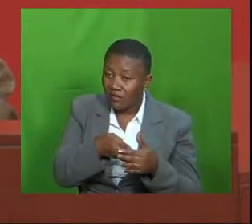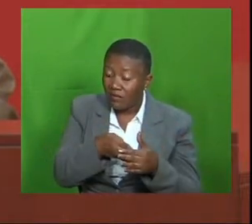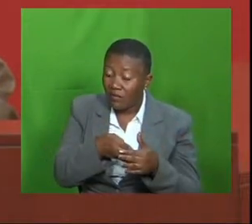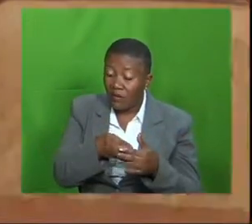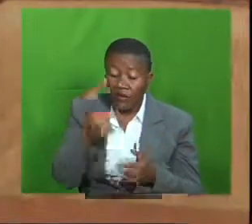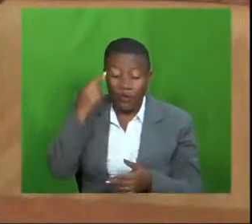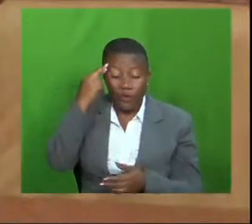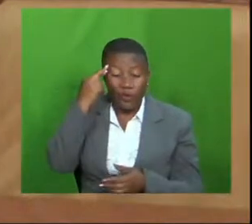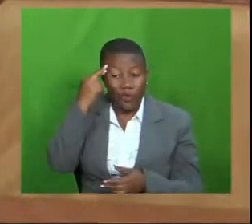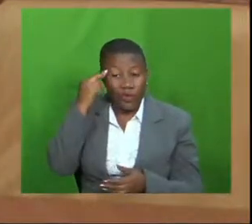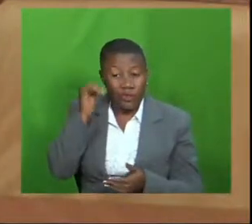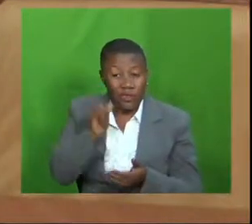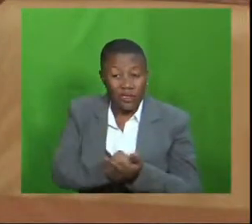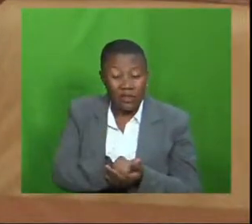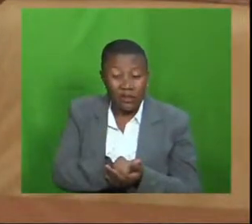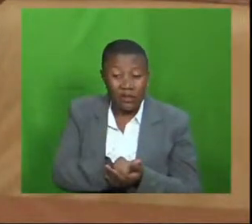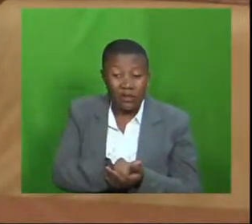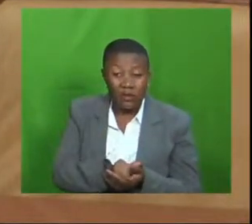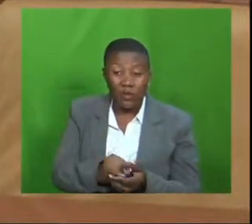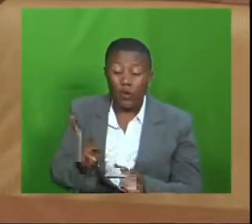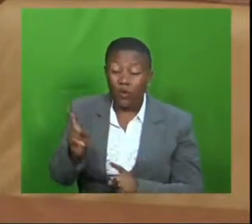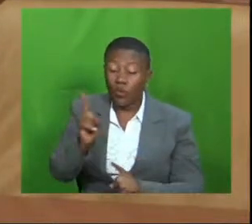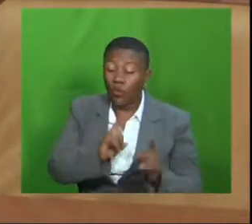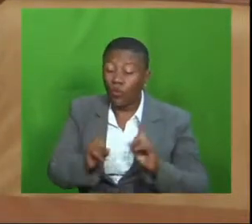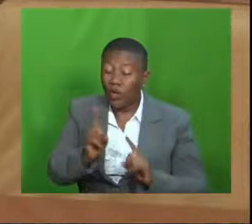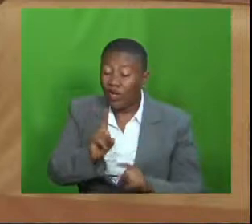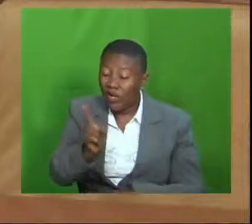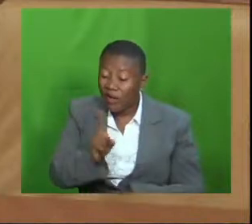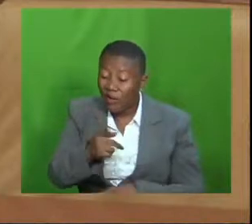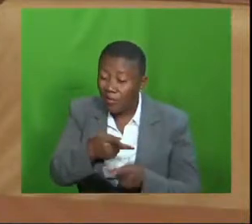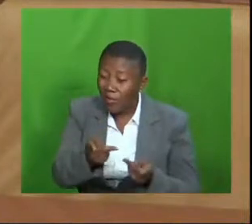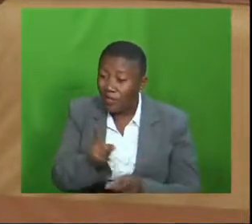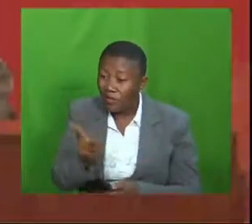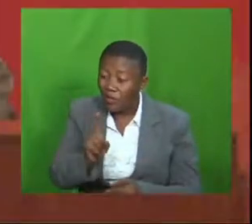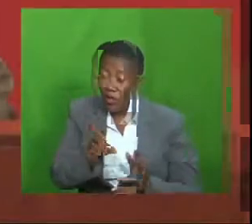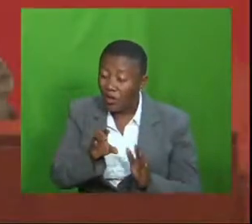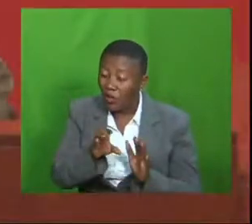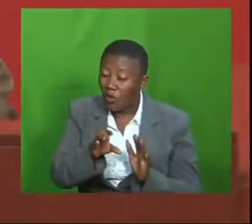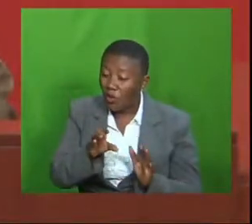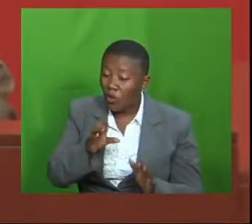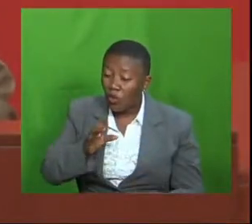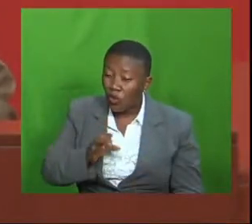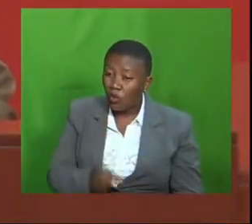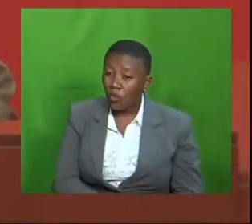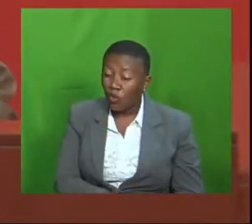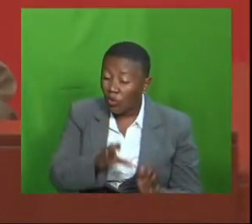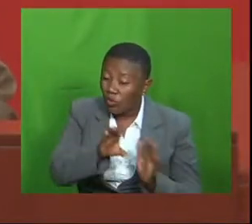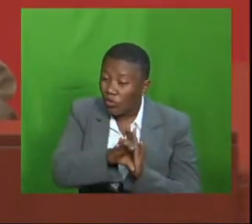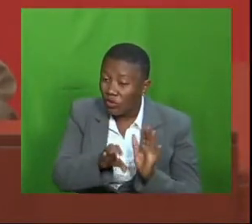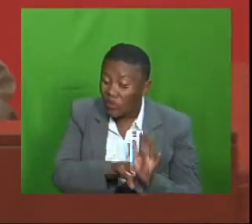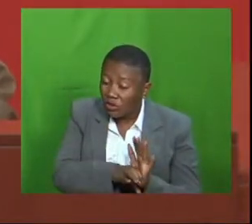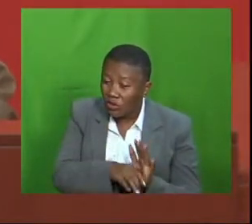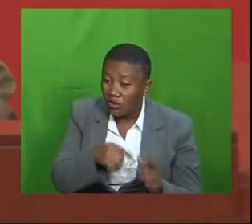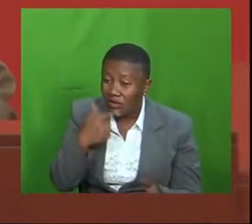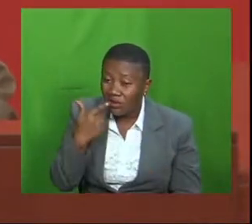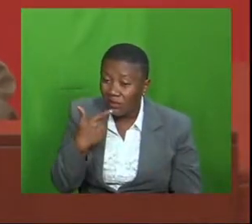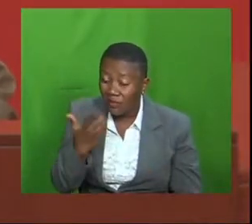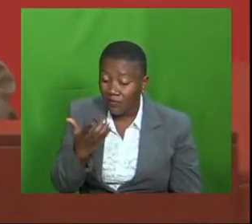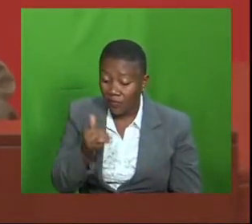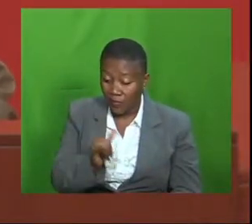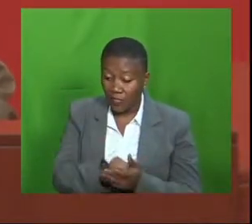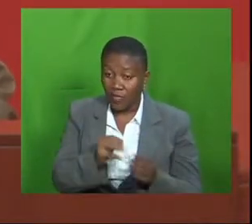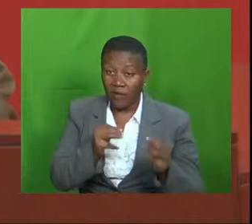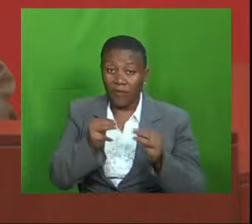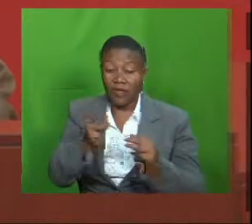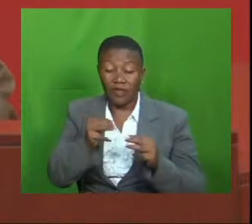that where the framers of the Constitution intended that the committee be clothed with exclusive jurisdiction on a matter without reference to